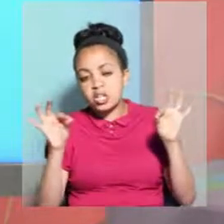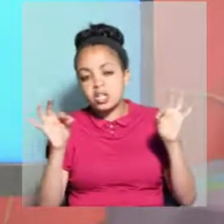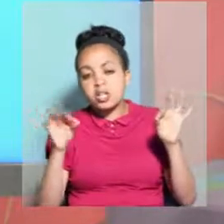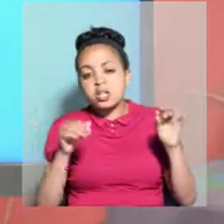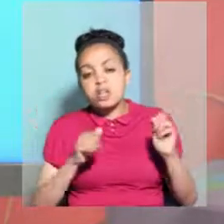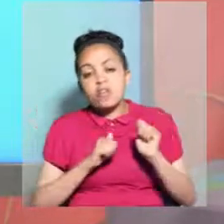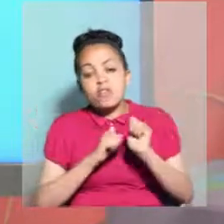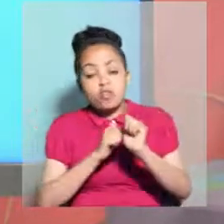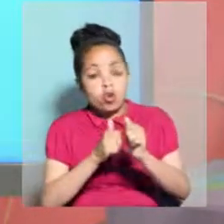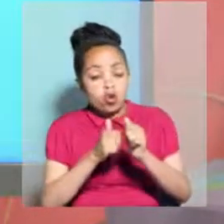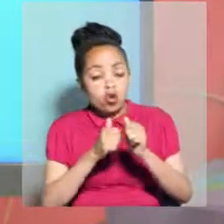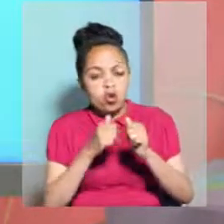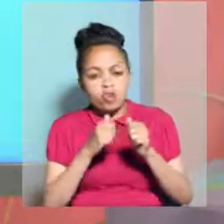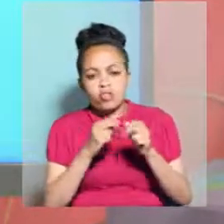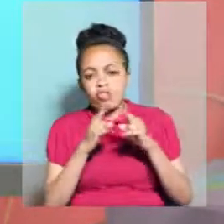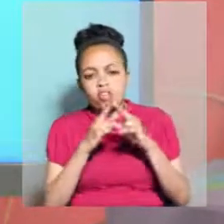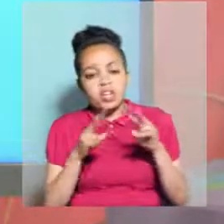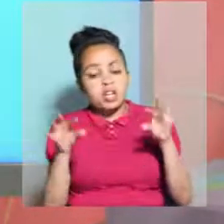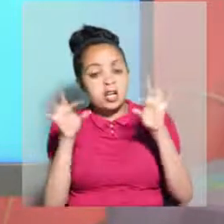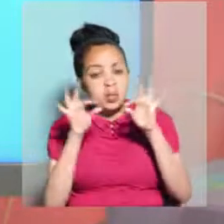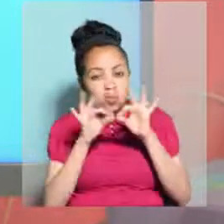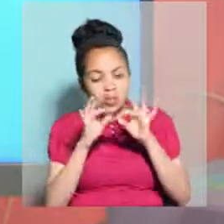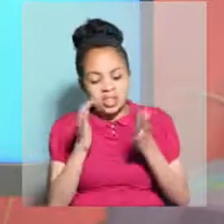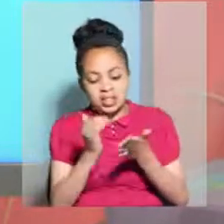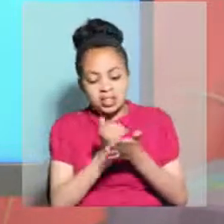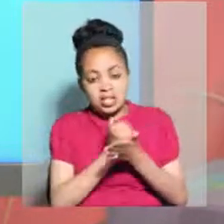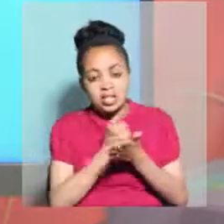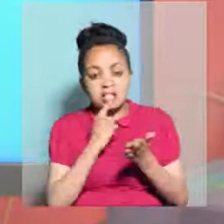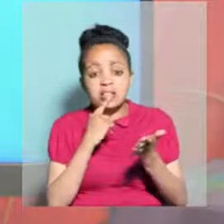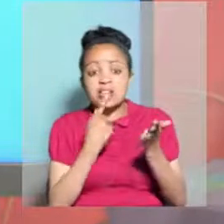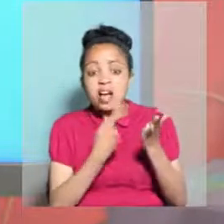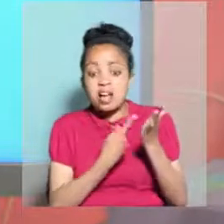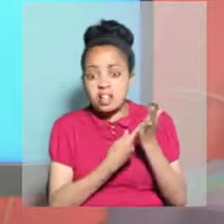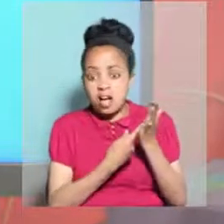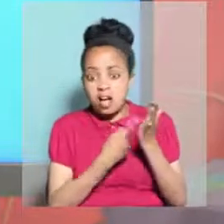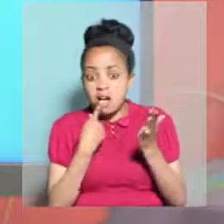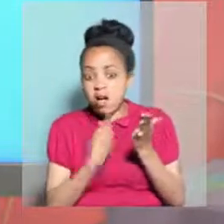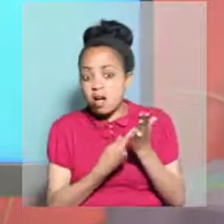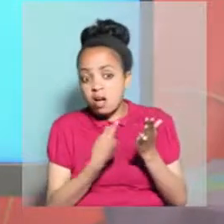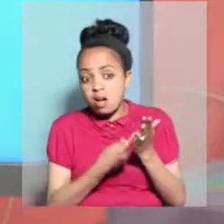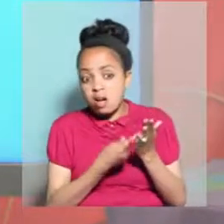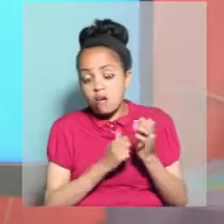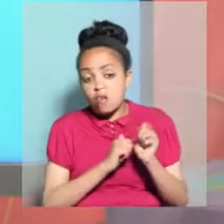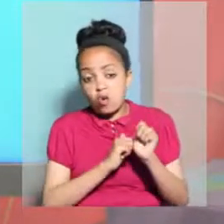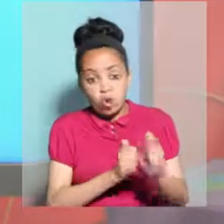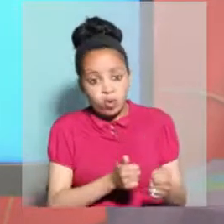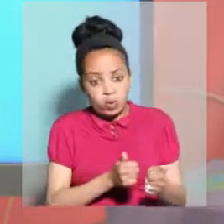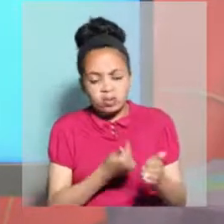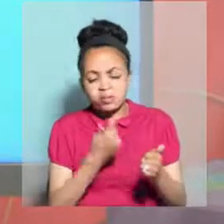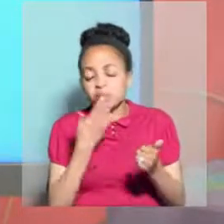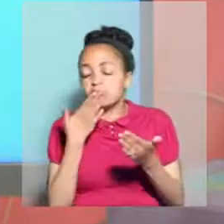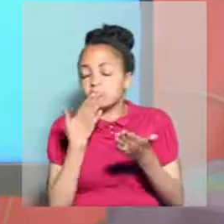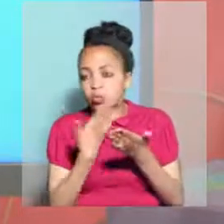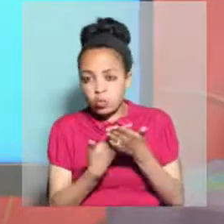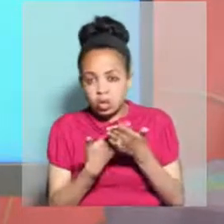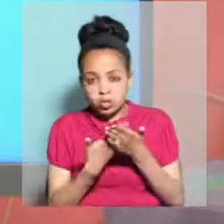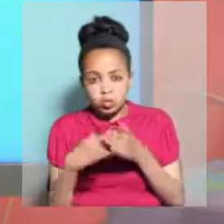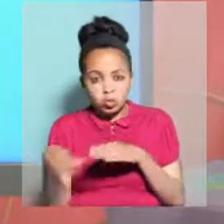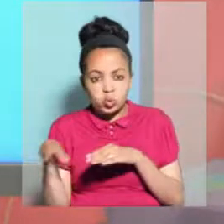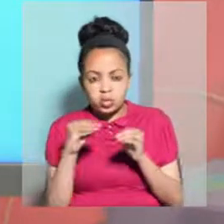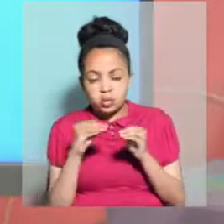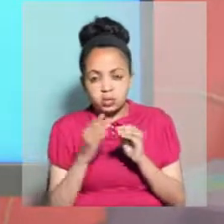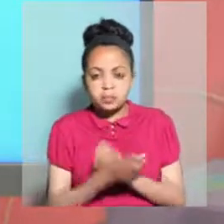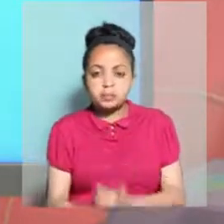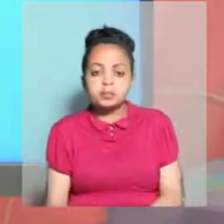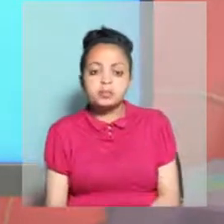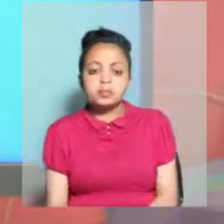rate flow of matter. Very important in taking data from that water that are following. Well done, student.